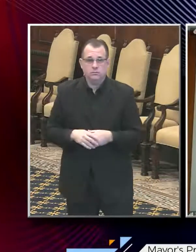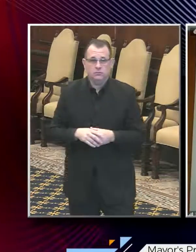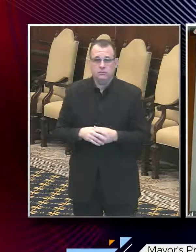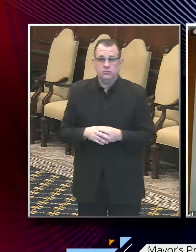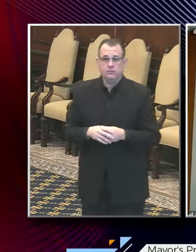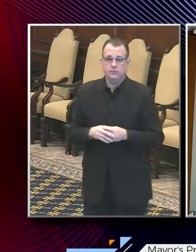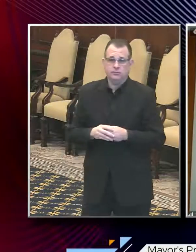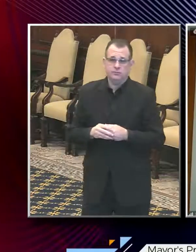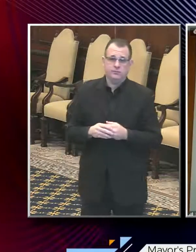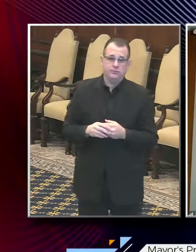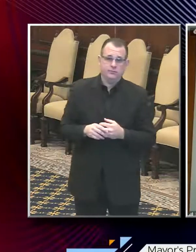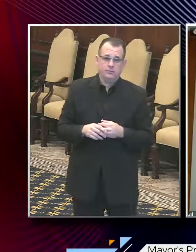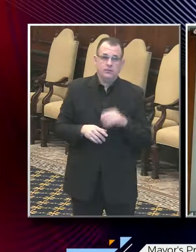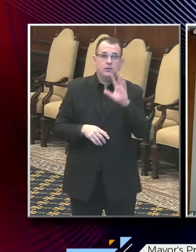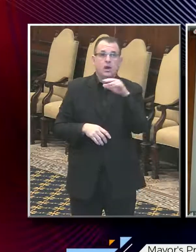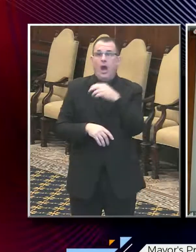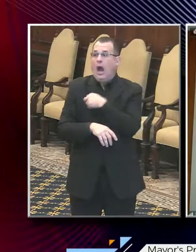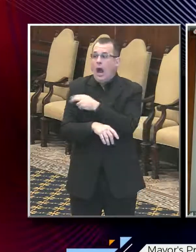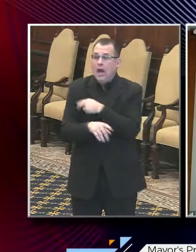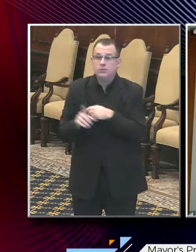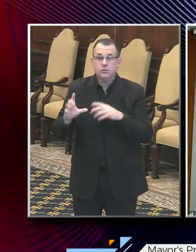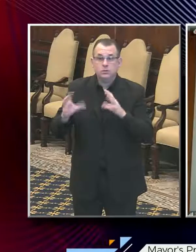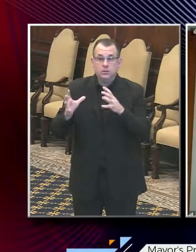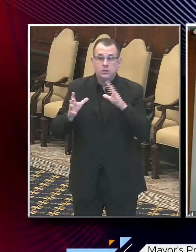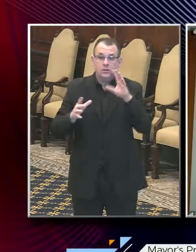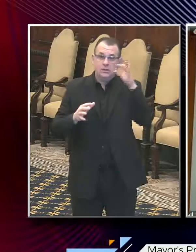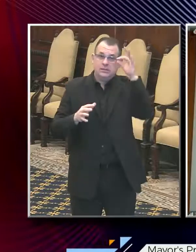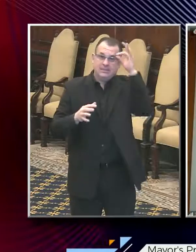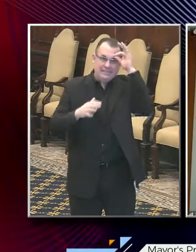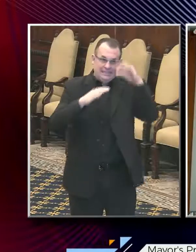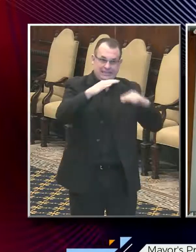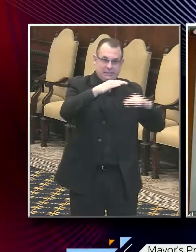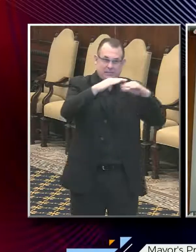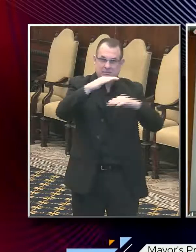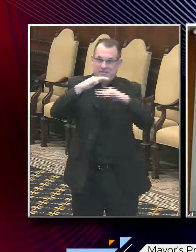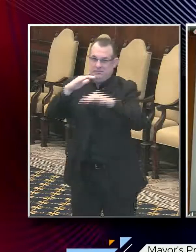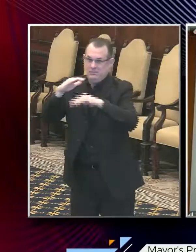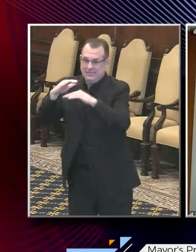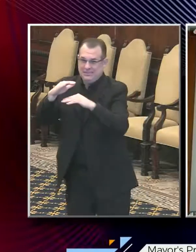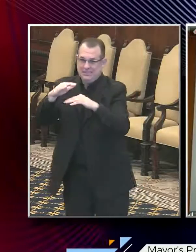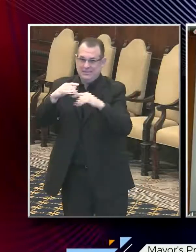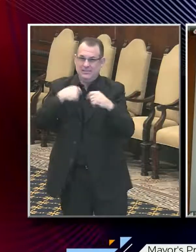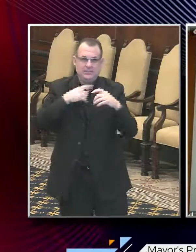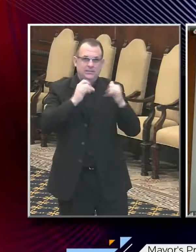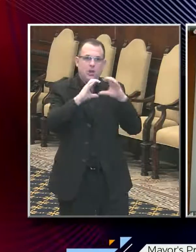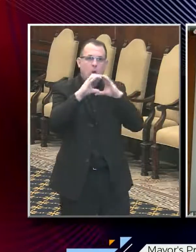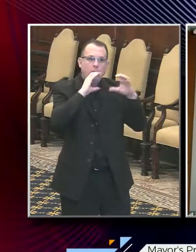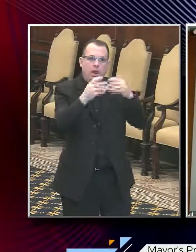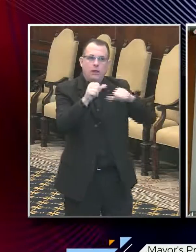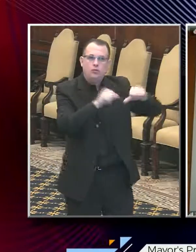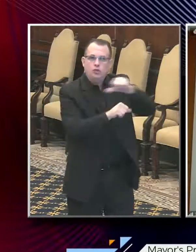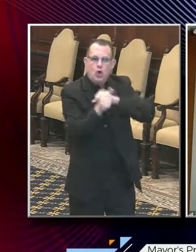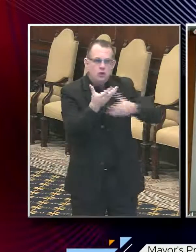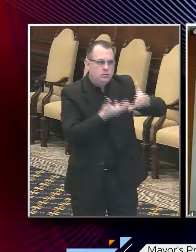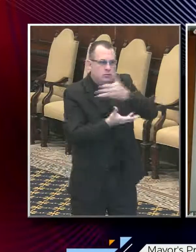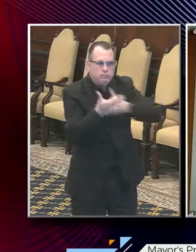near capacity, and they're working with each other as necessary to transfer patients. And we have a small number of patients at the Leah Core